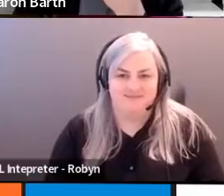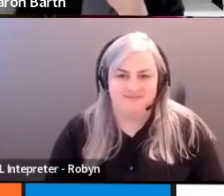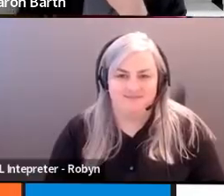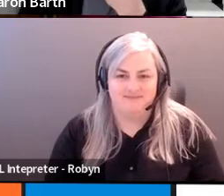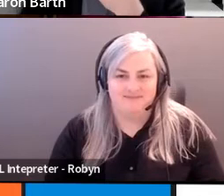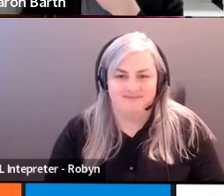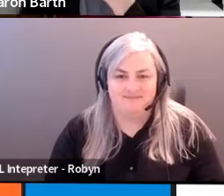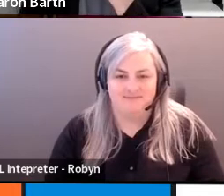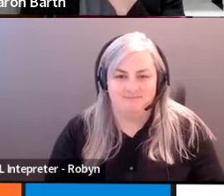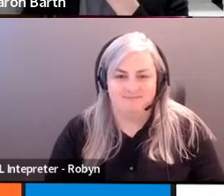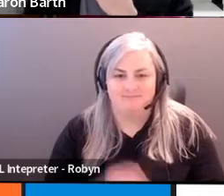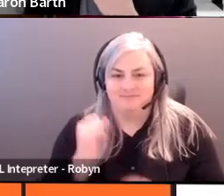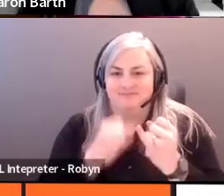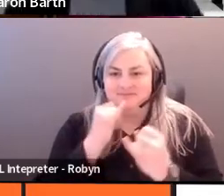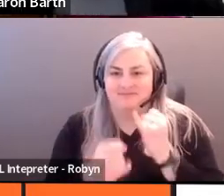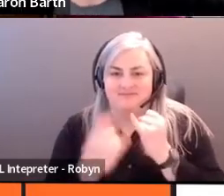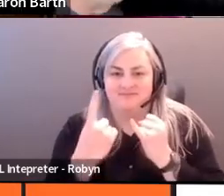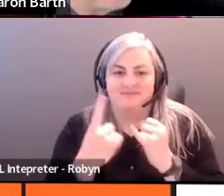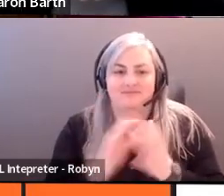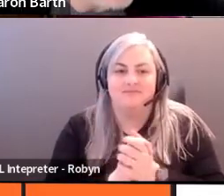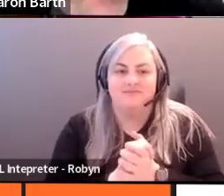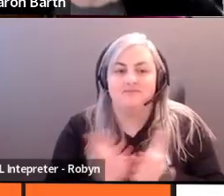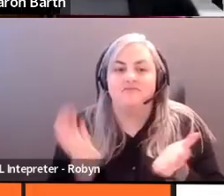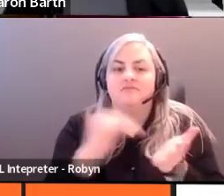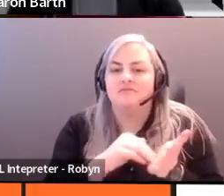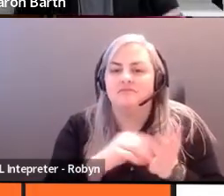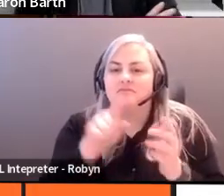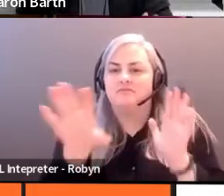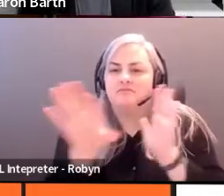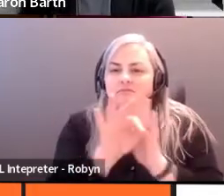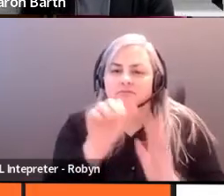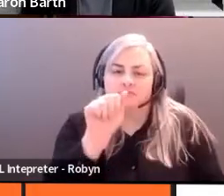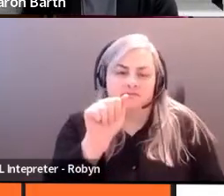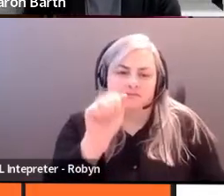Okay, last one. Here we go. A, B, C, D, E, or F?